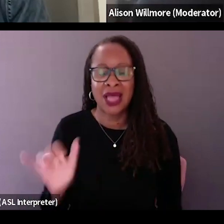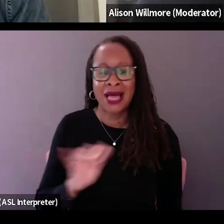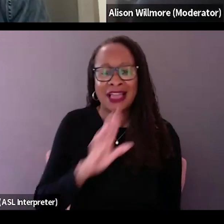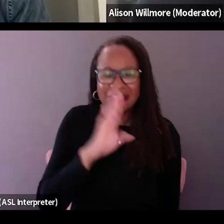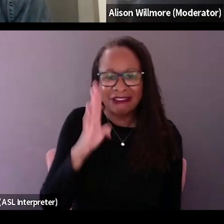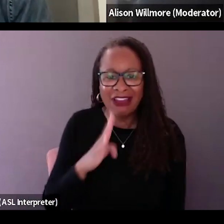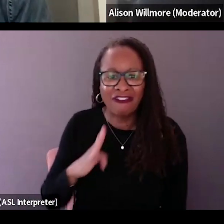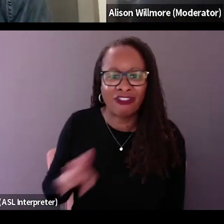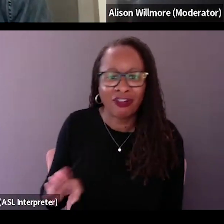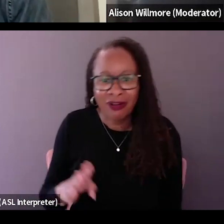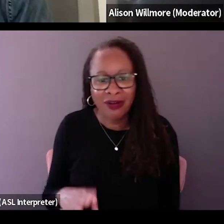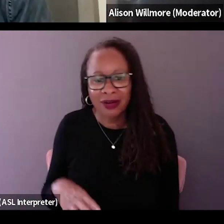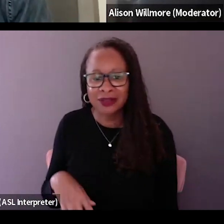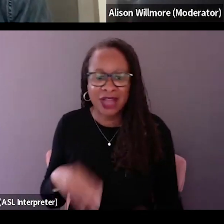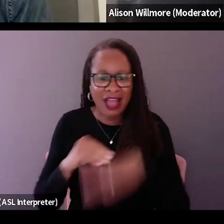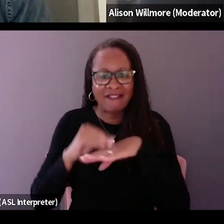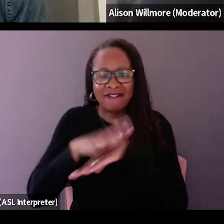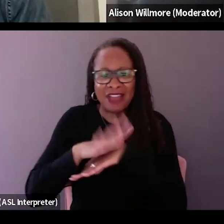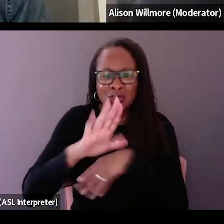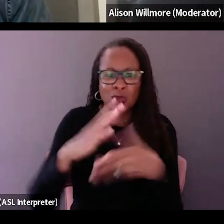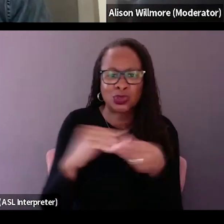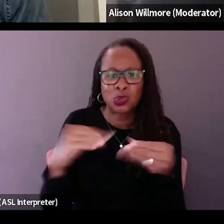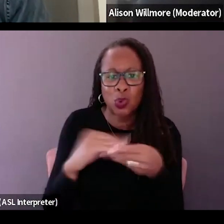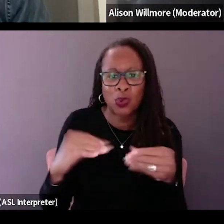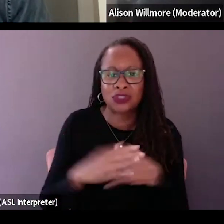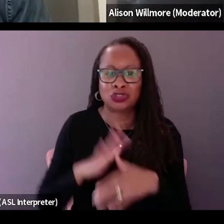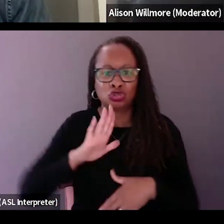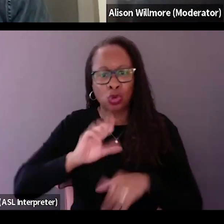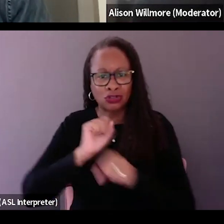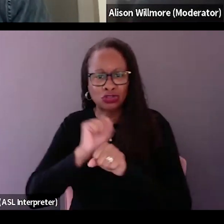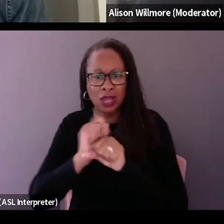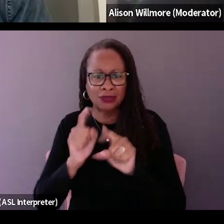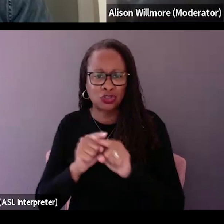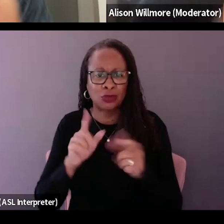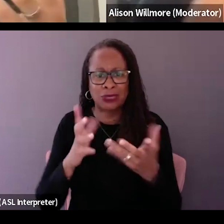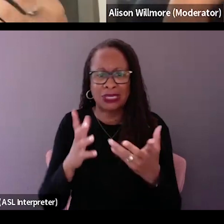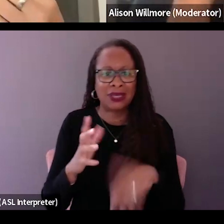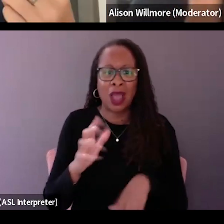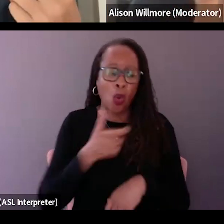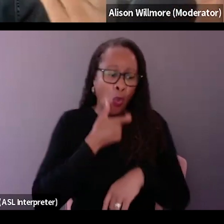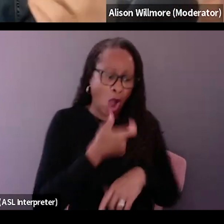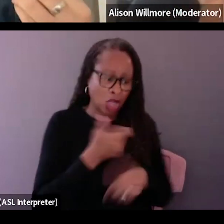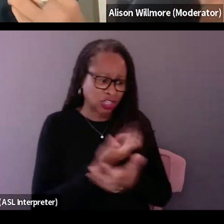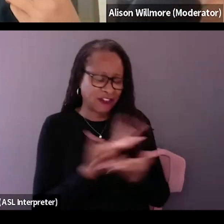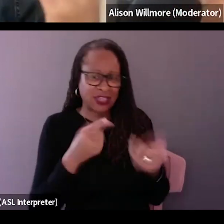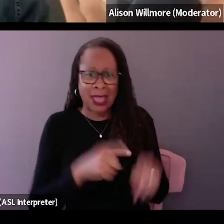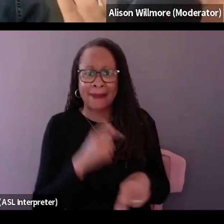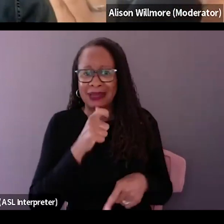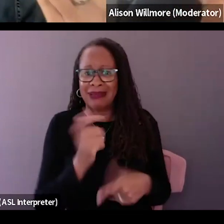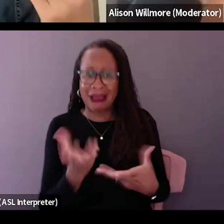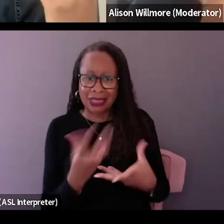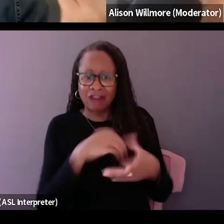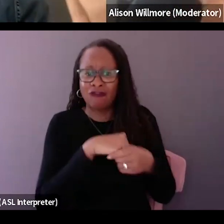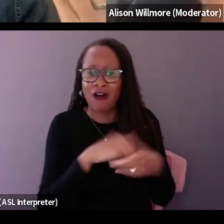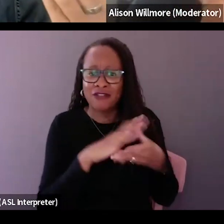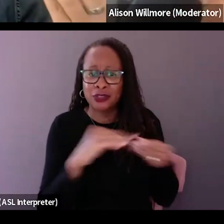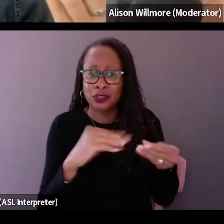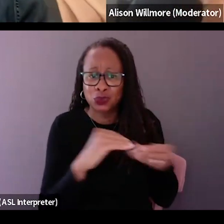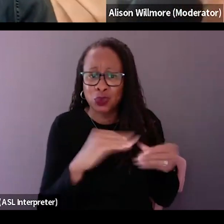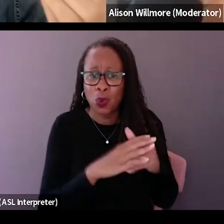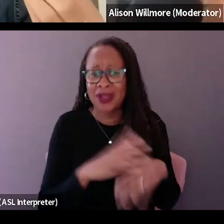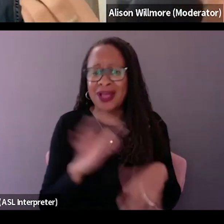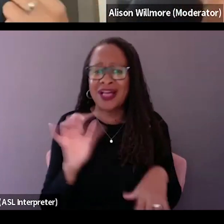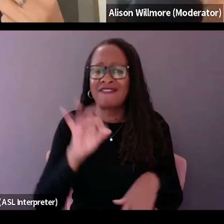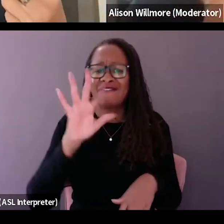your job is to be a total fly on the wall, and your participation in this should not impact